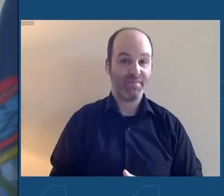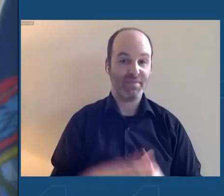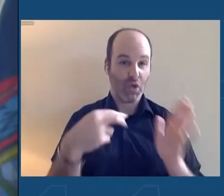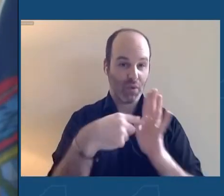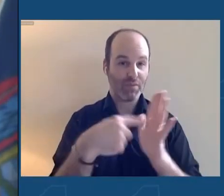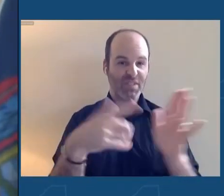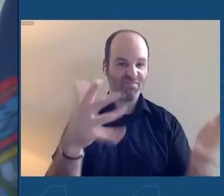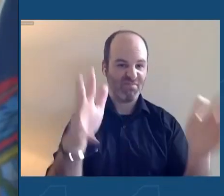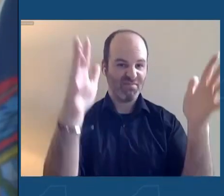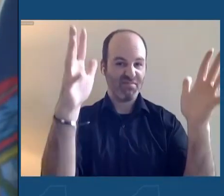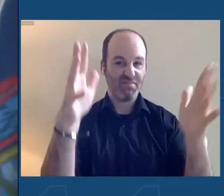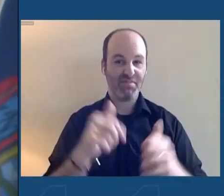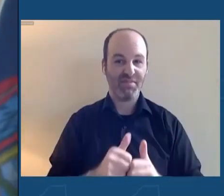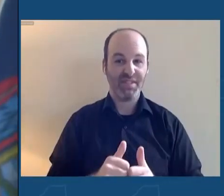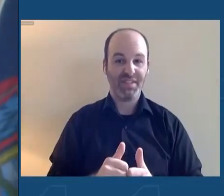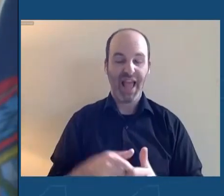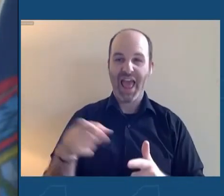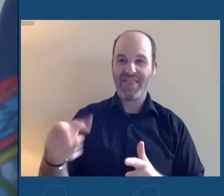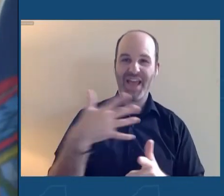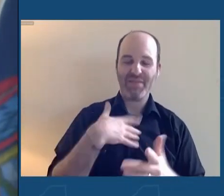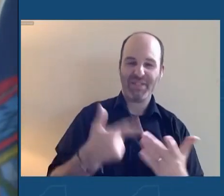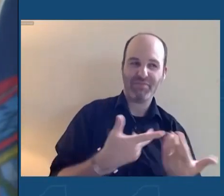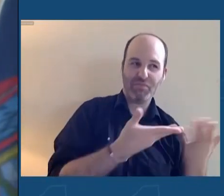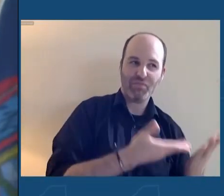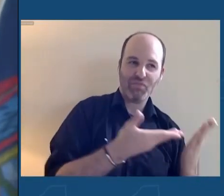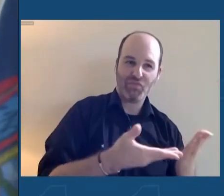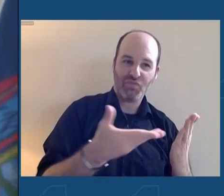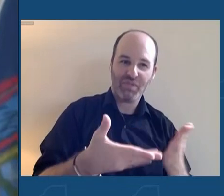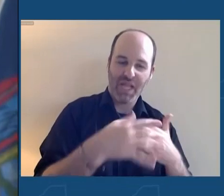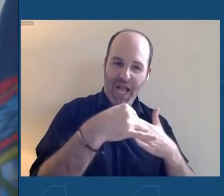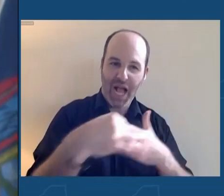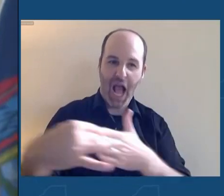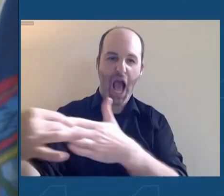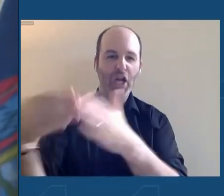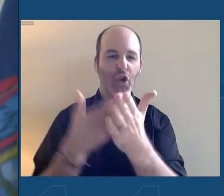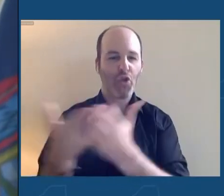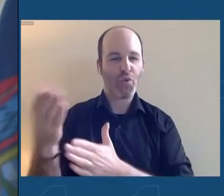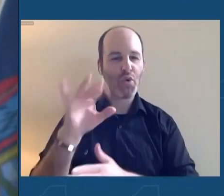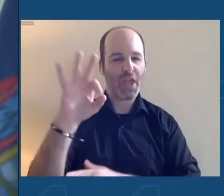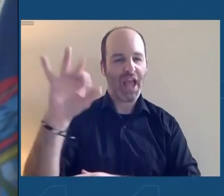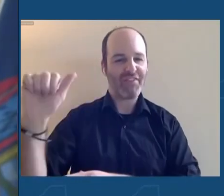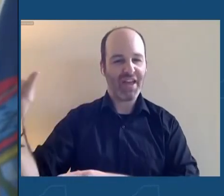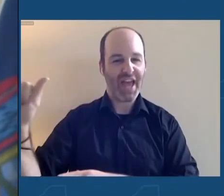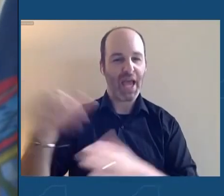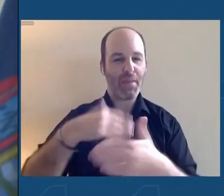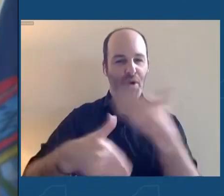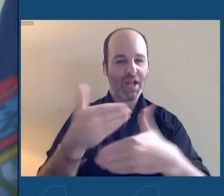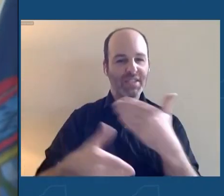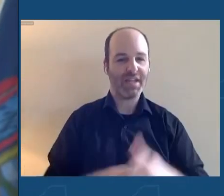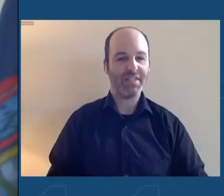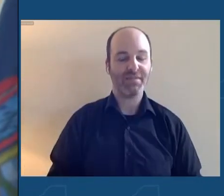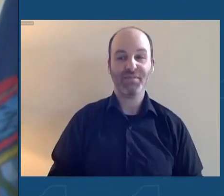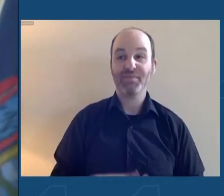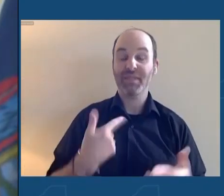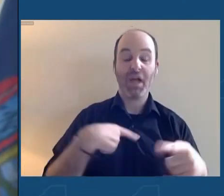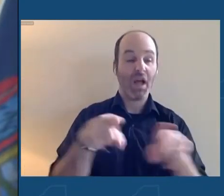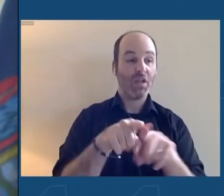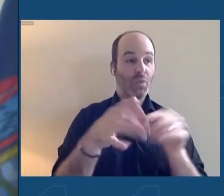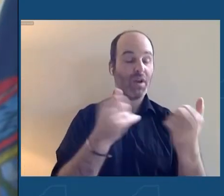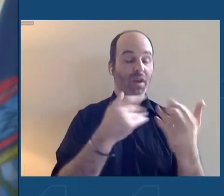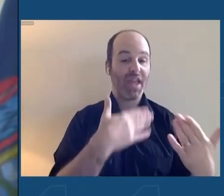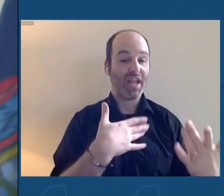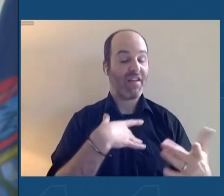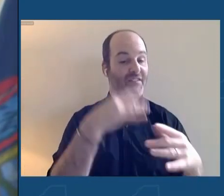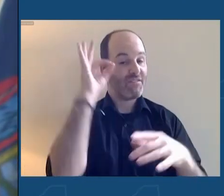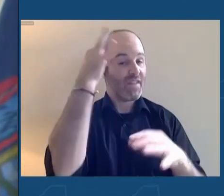They've been my Sherpas through the FAA process. I also want to thank Federal Security Director Bart